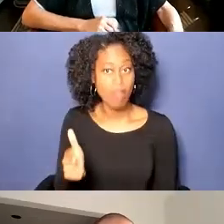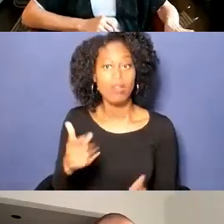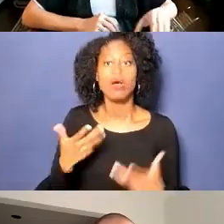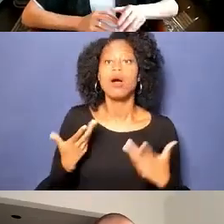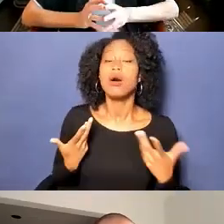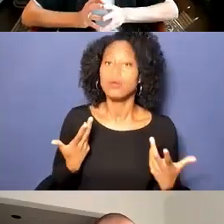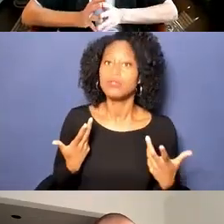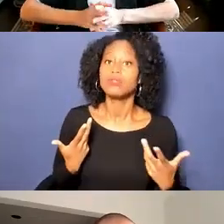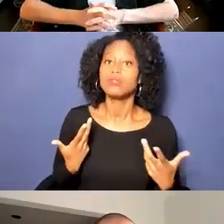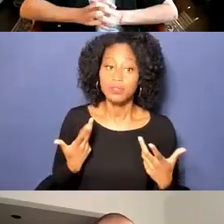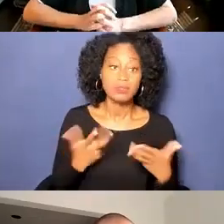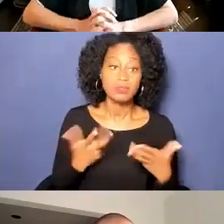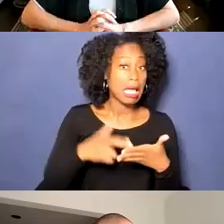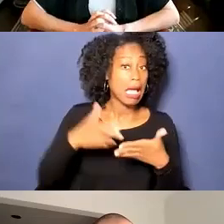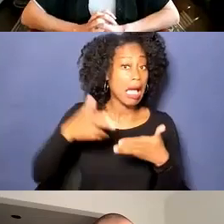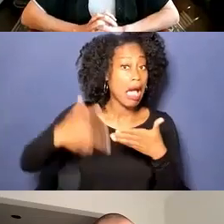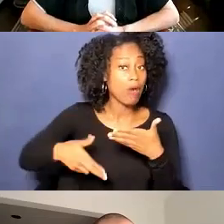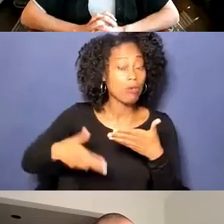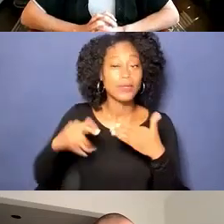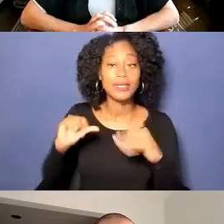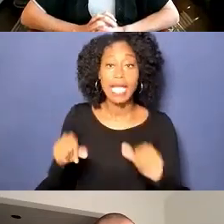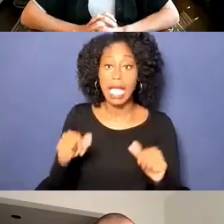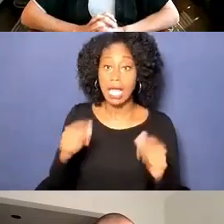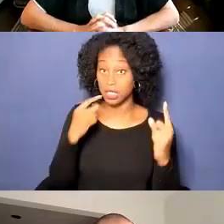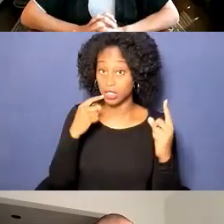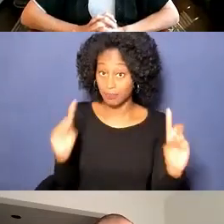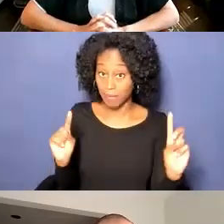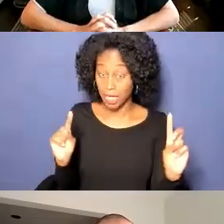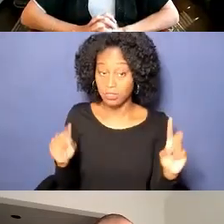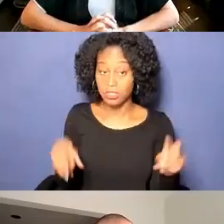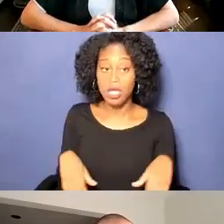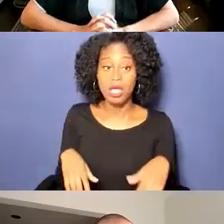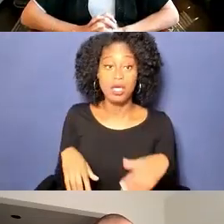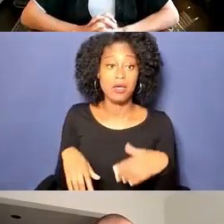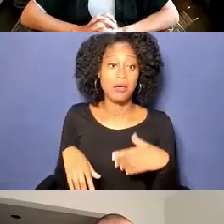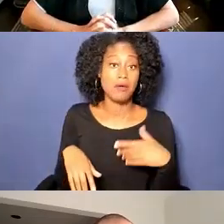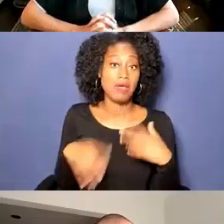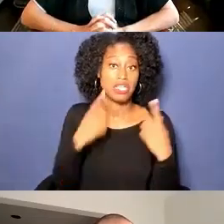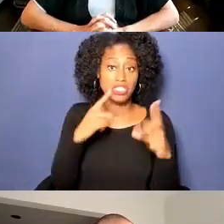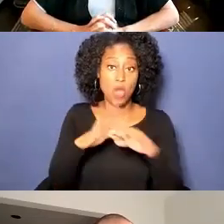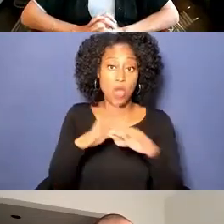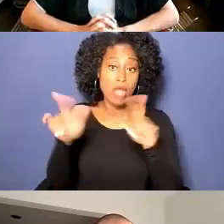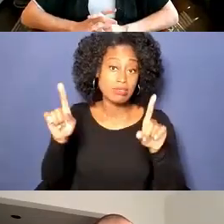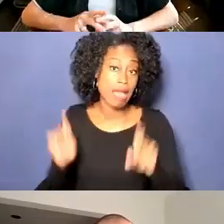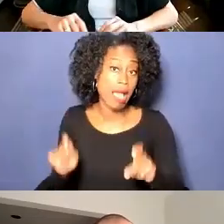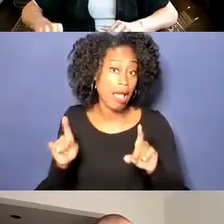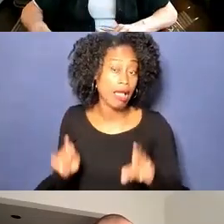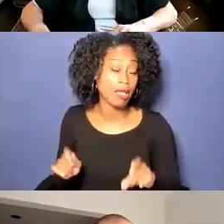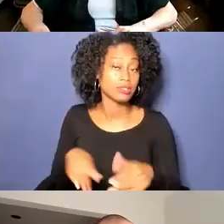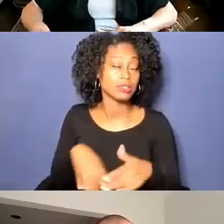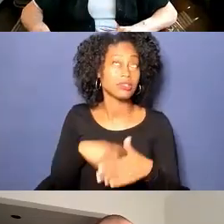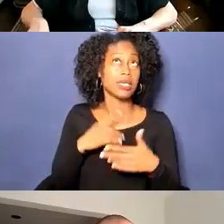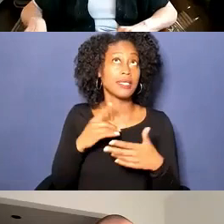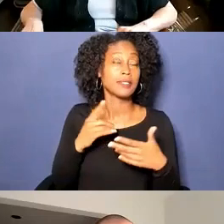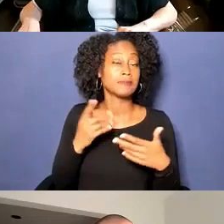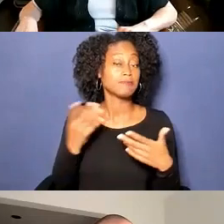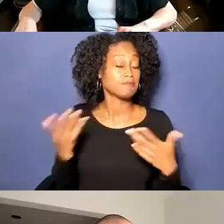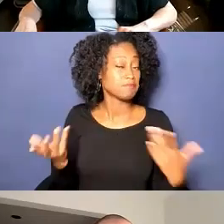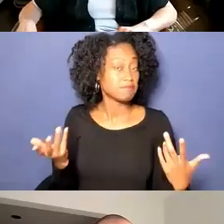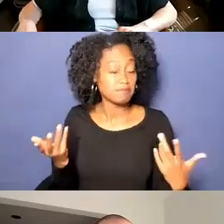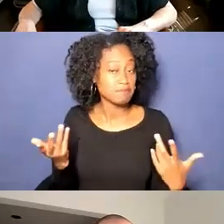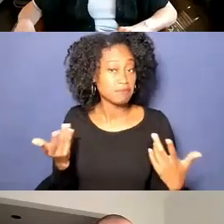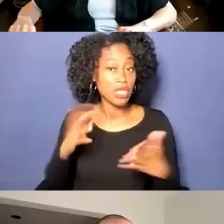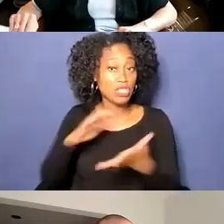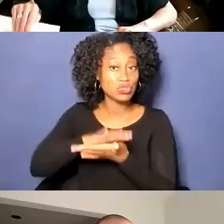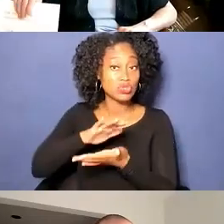the outcomes could be achievement, achievement on test scores. It could be how far in school